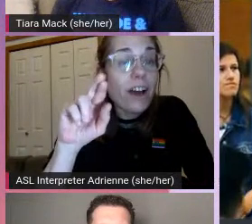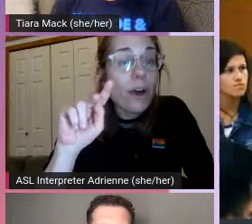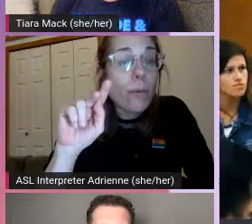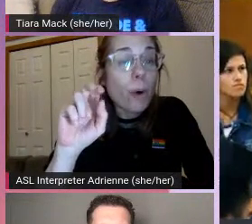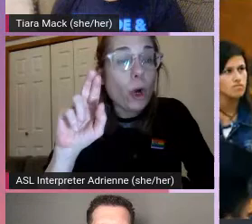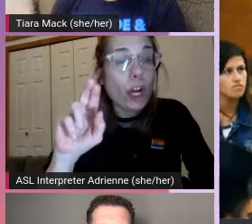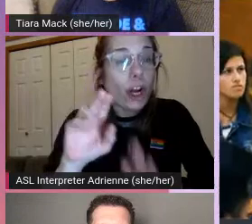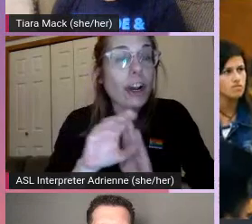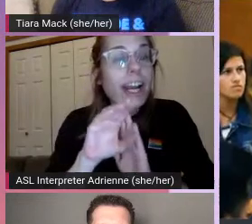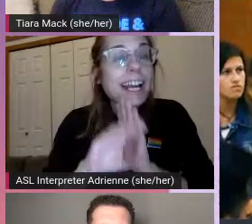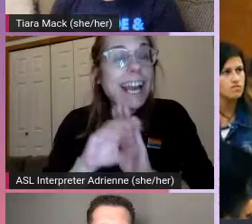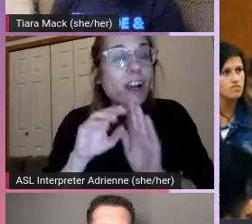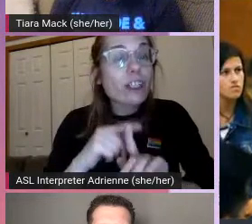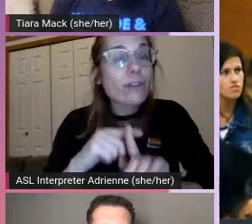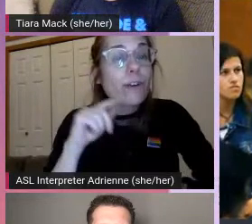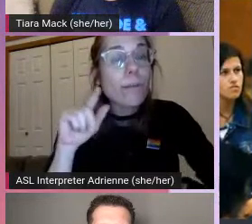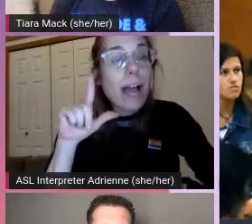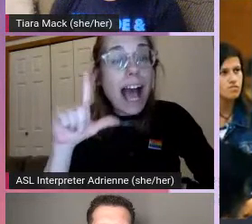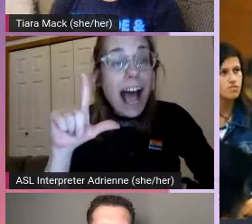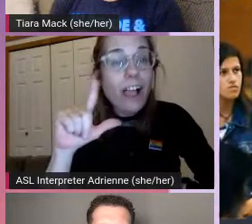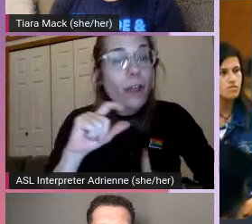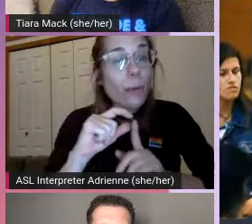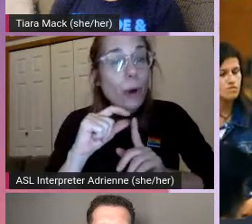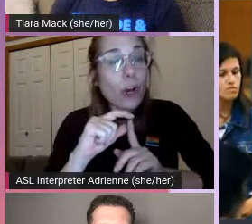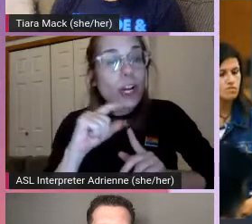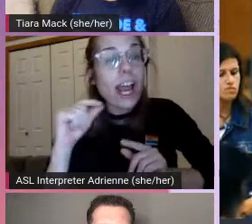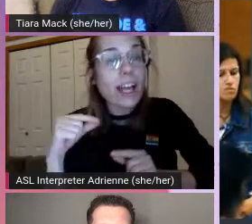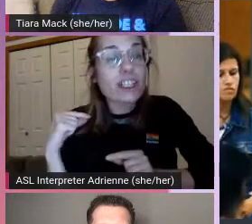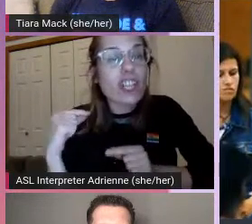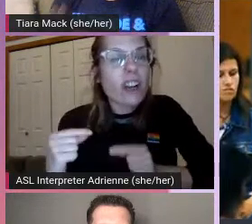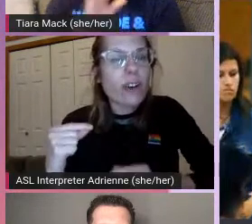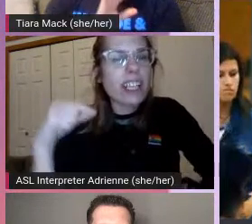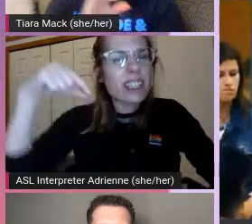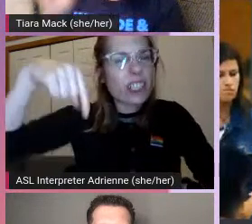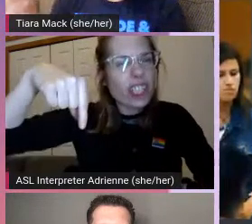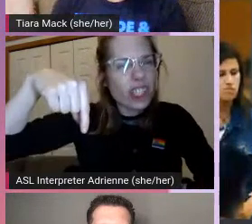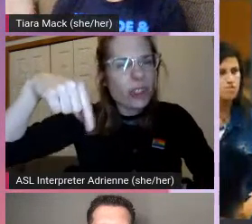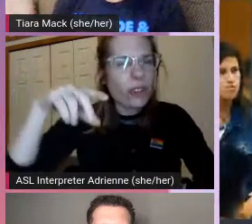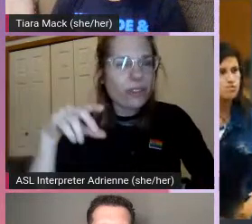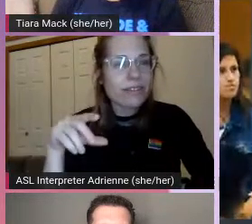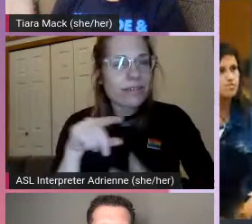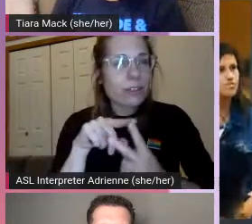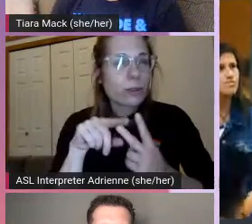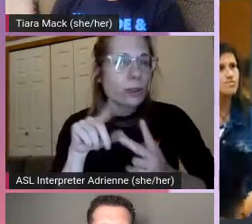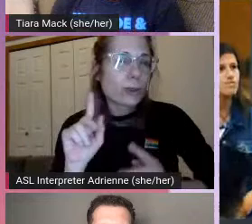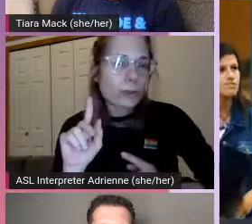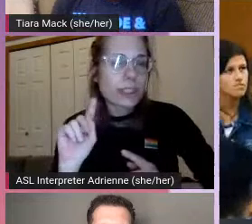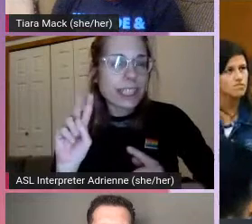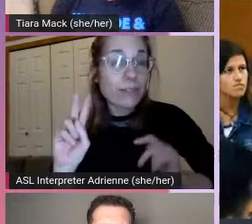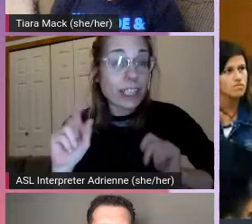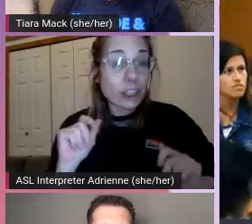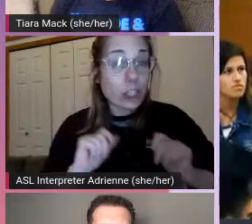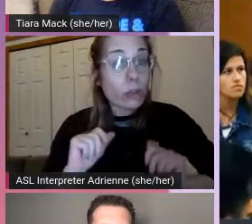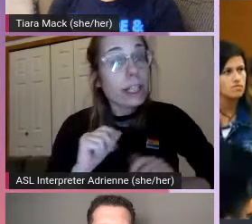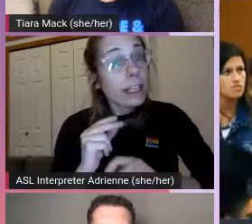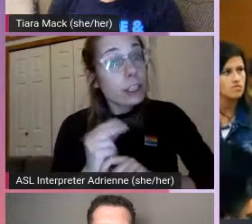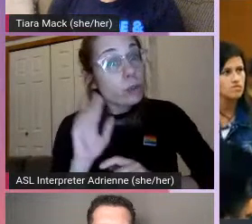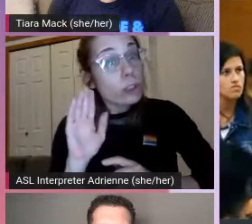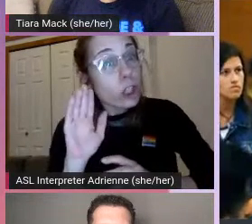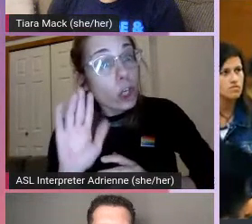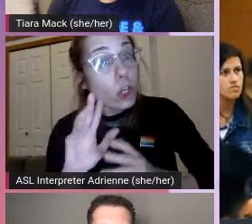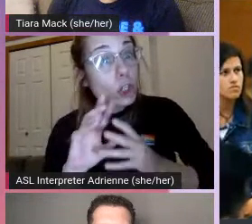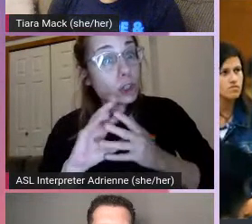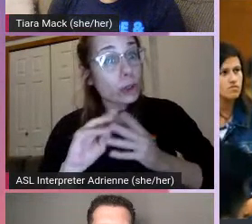and she uses her story in her saga to become the next mayor.